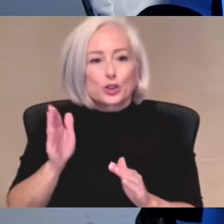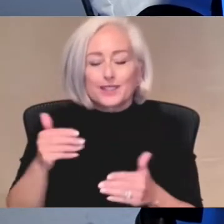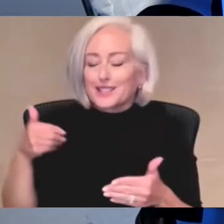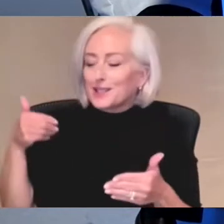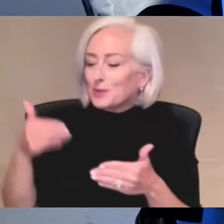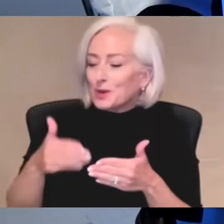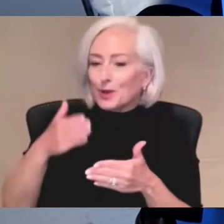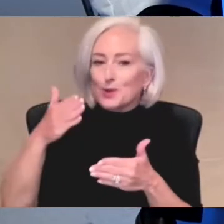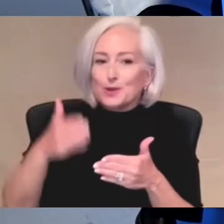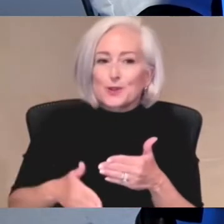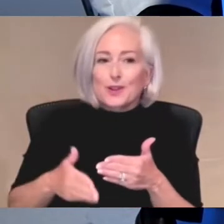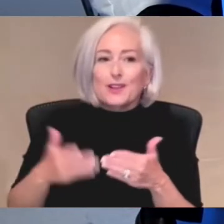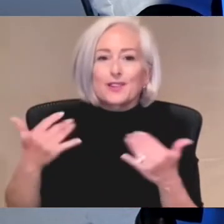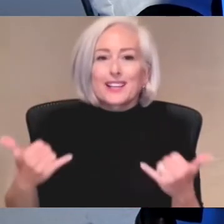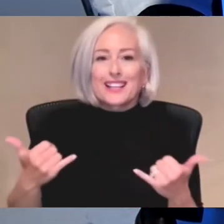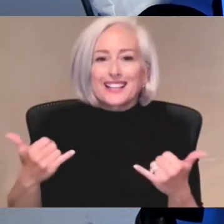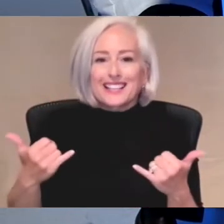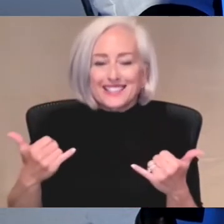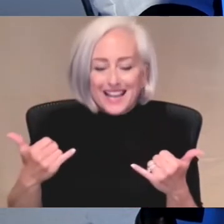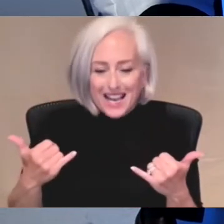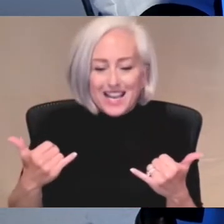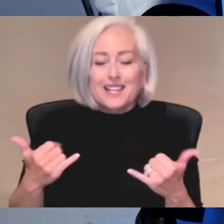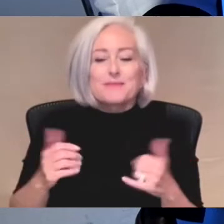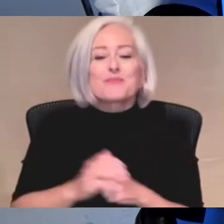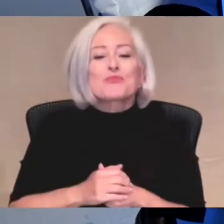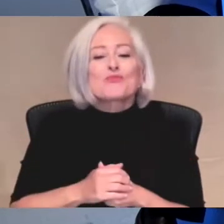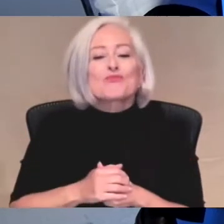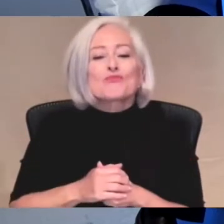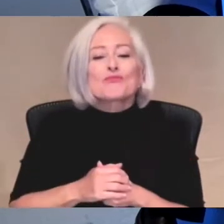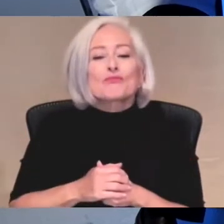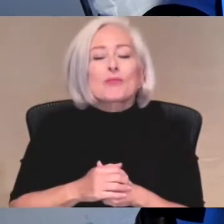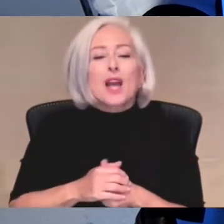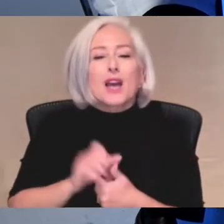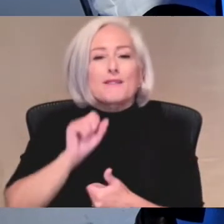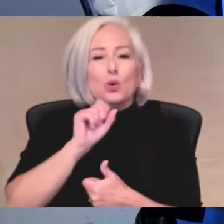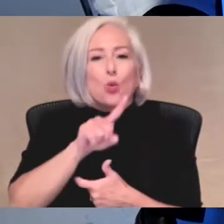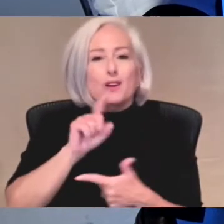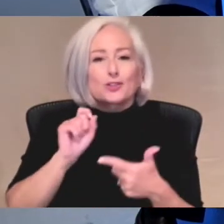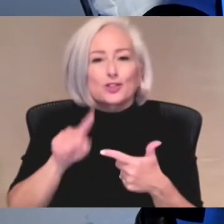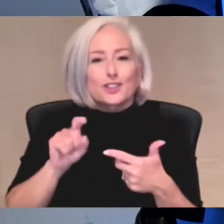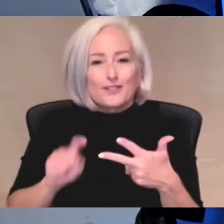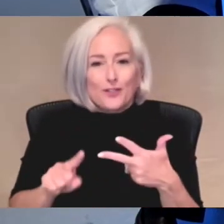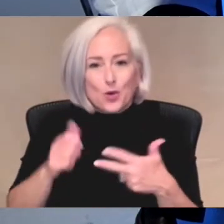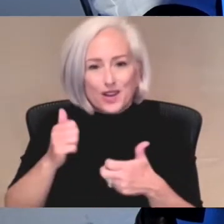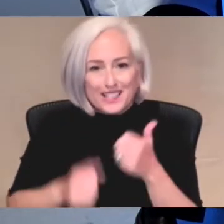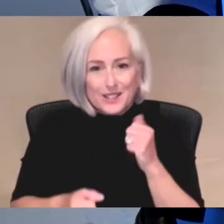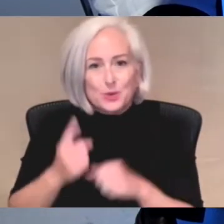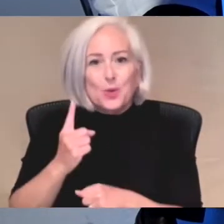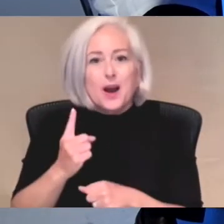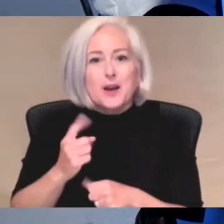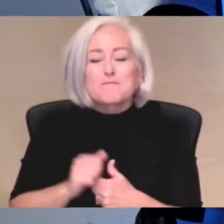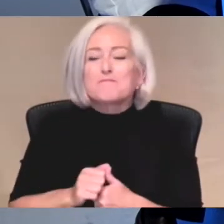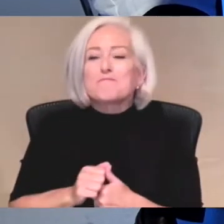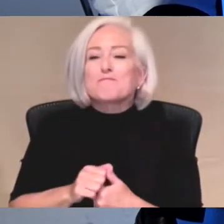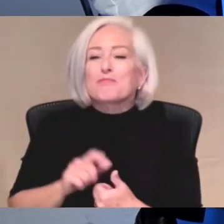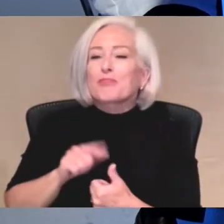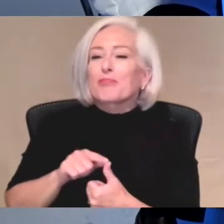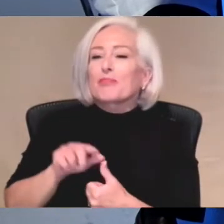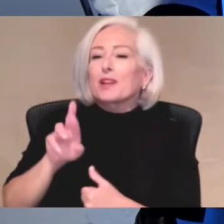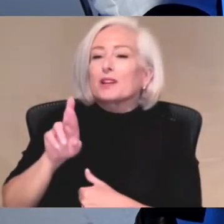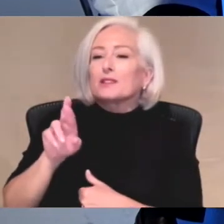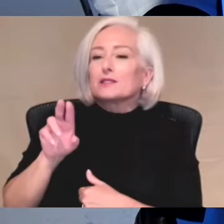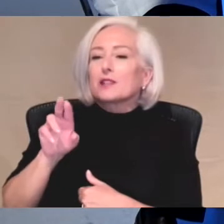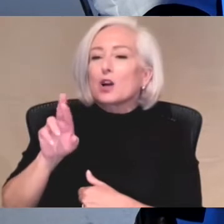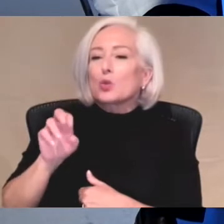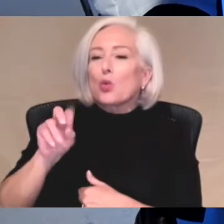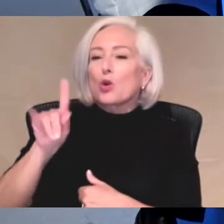more question for each of you, and I'm going to start with you, Dr. Rotondo. Why is a center like this so